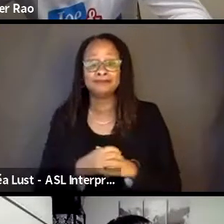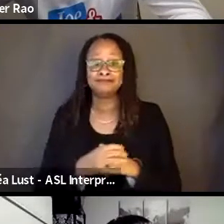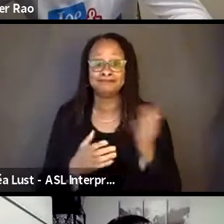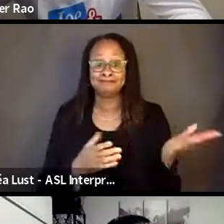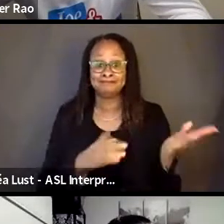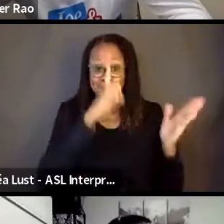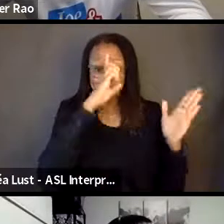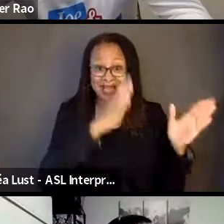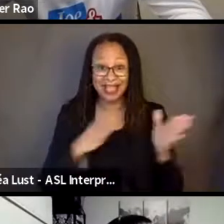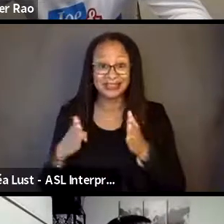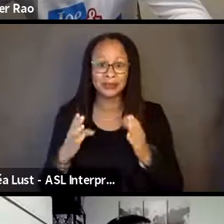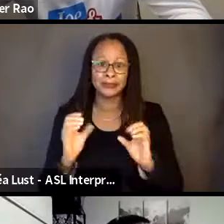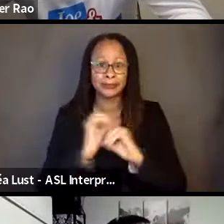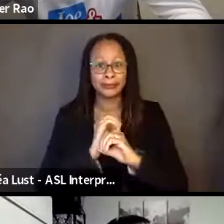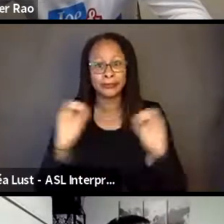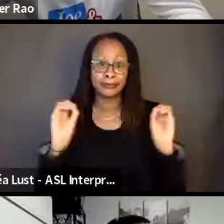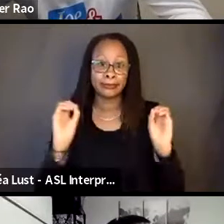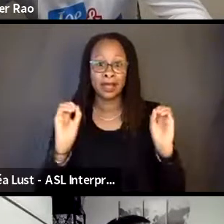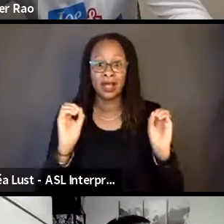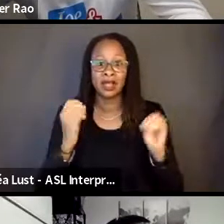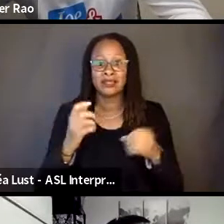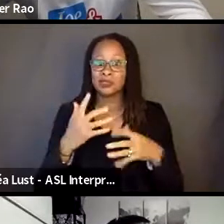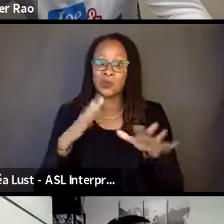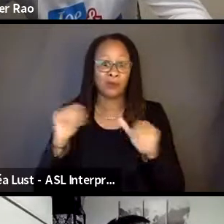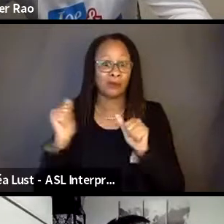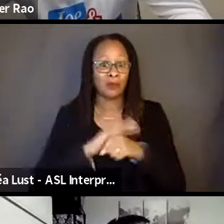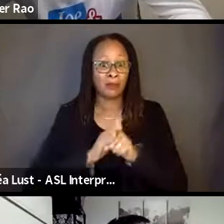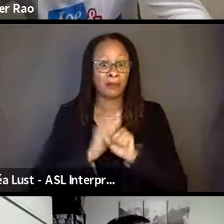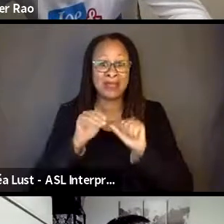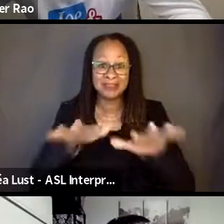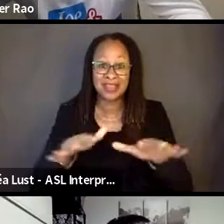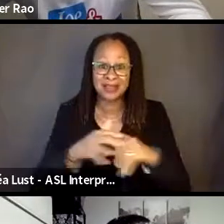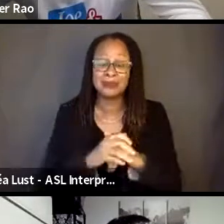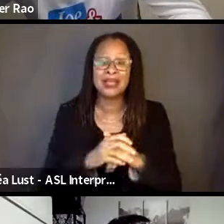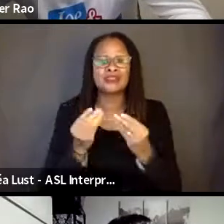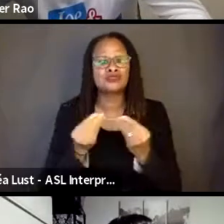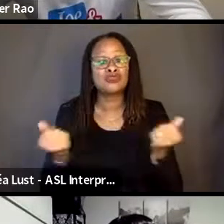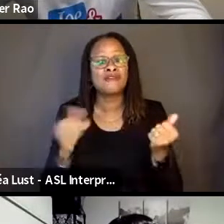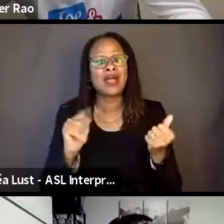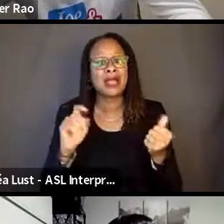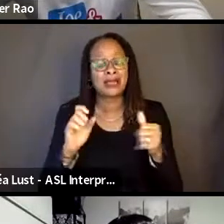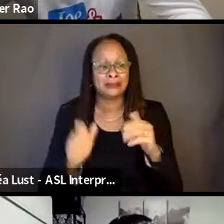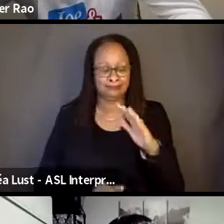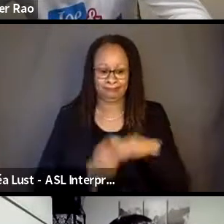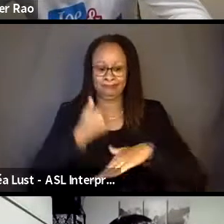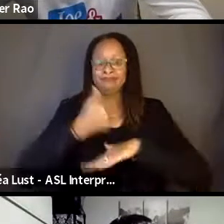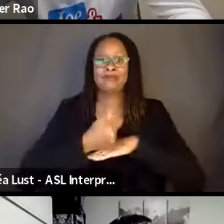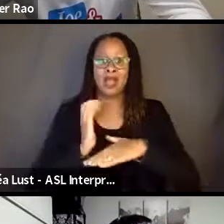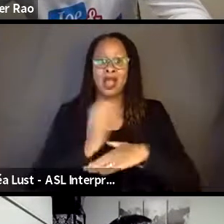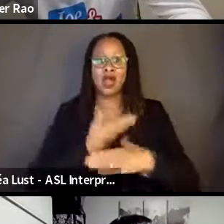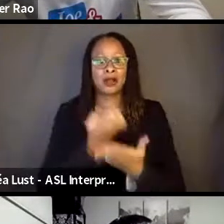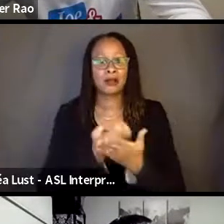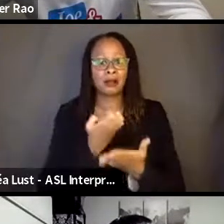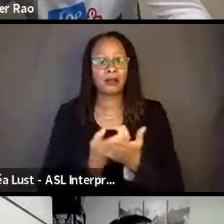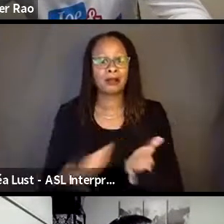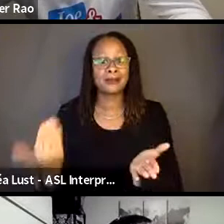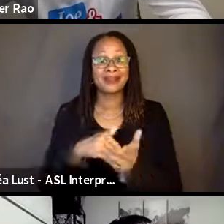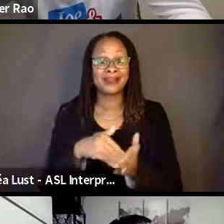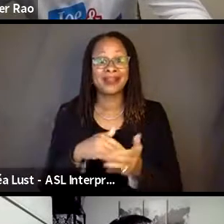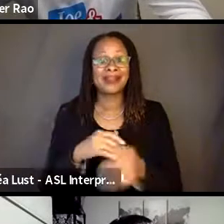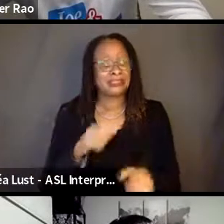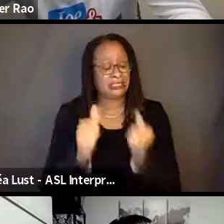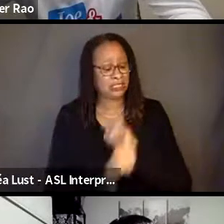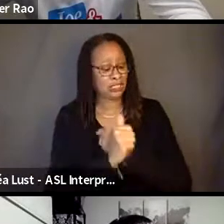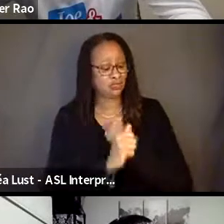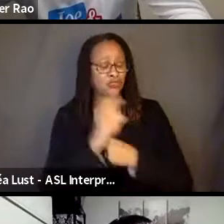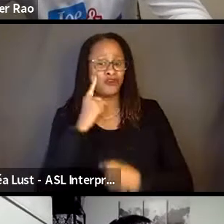plan to get us out of this pandemic and revive our economy. He is a threat to our